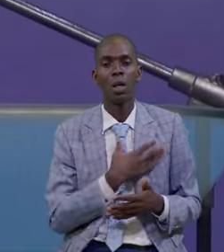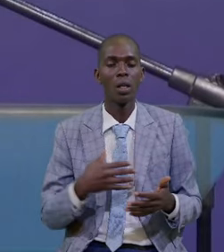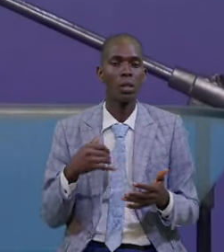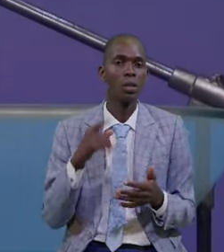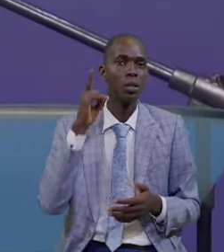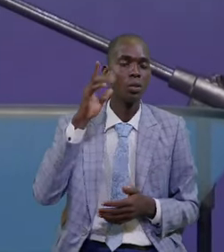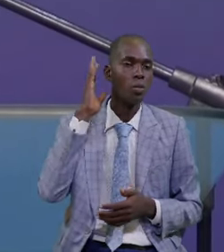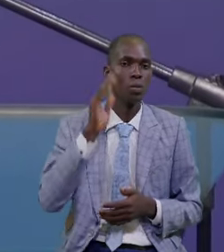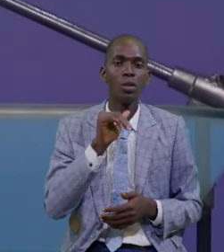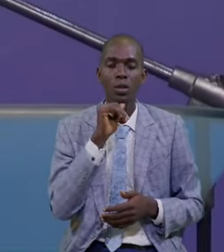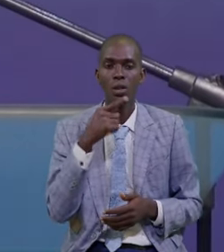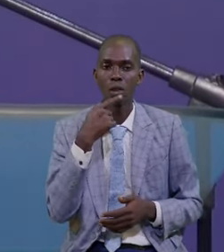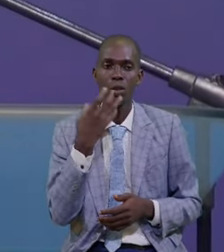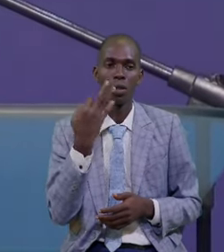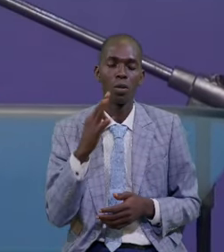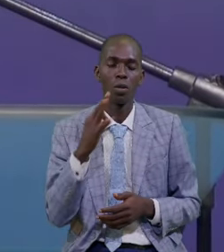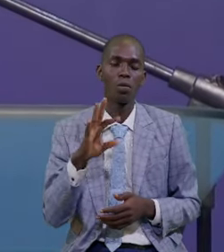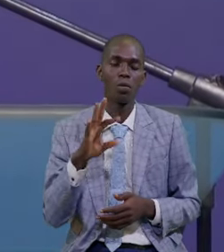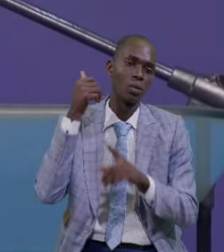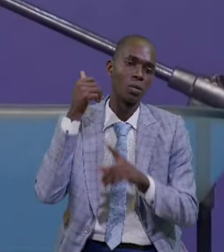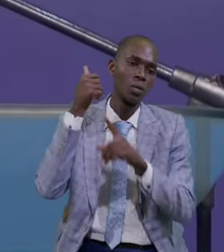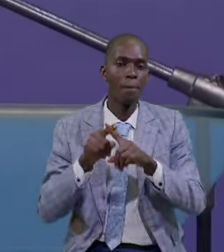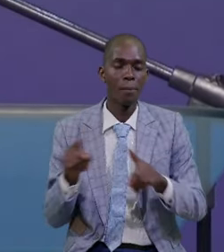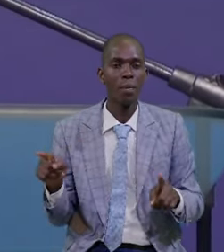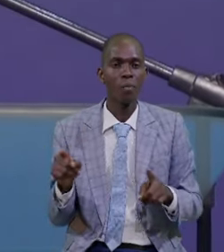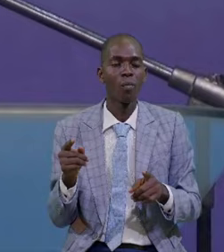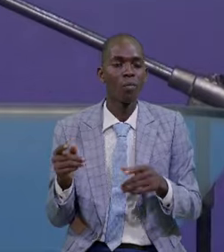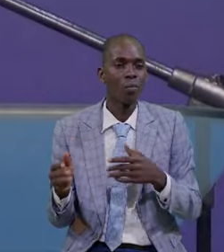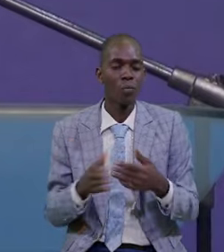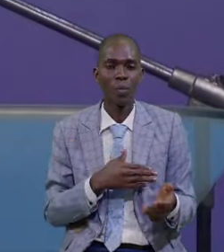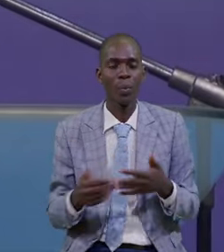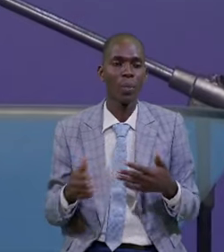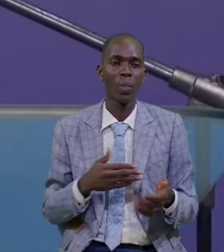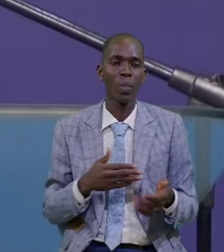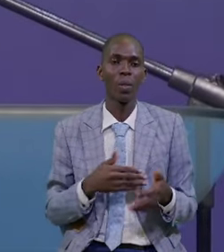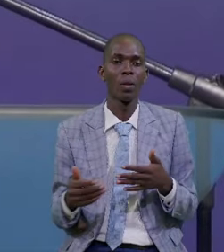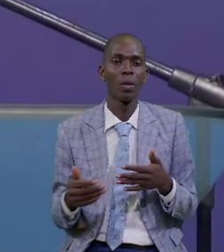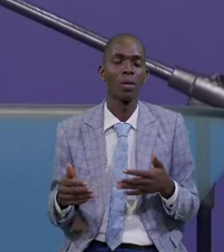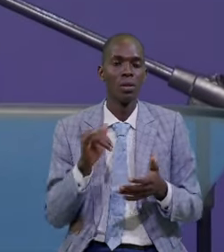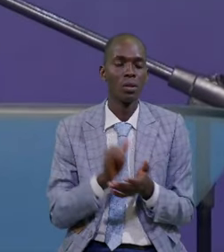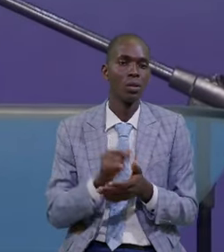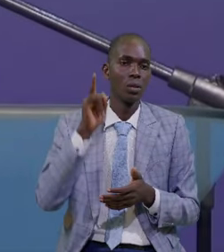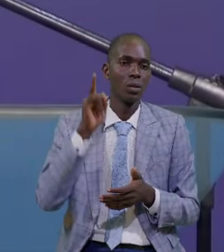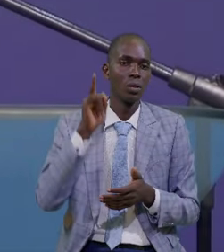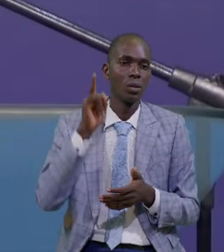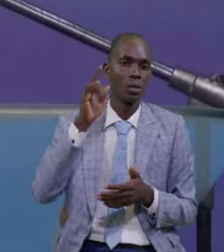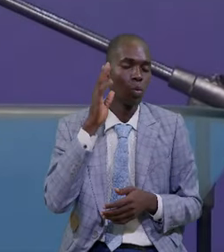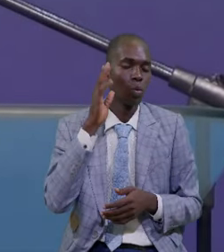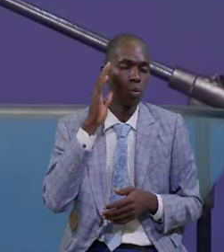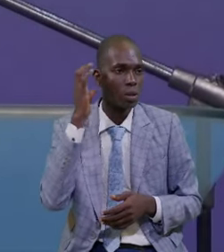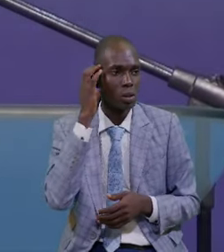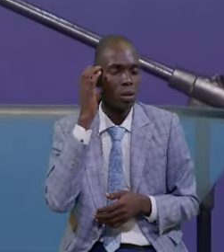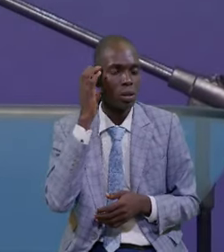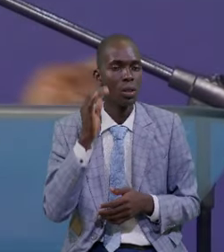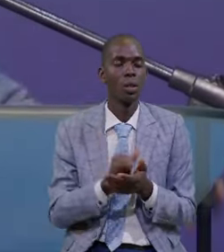speak of himself, but whatsoever he shall hear, that shall he